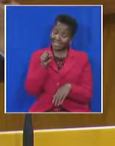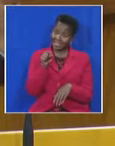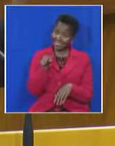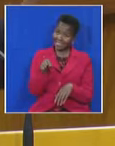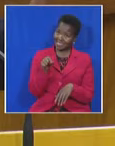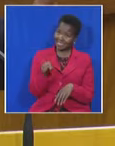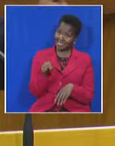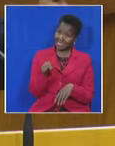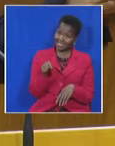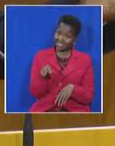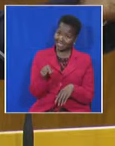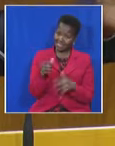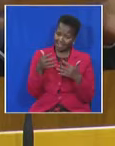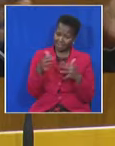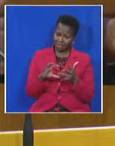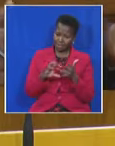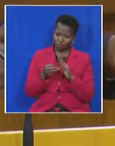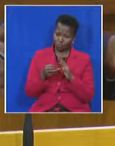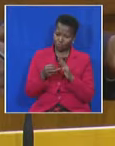they tried to ameliorate in